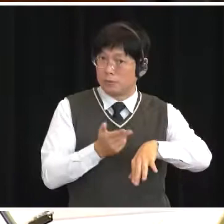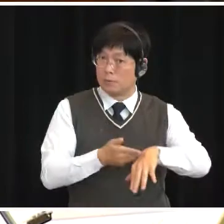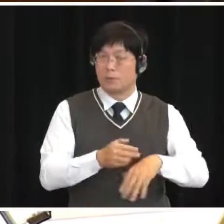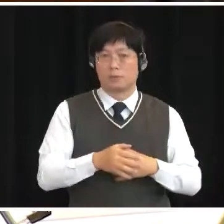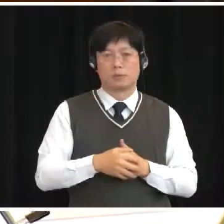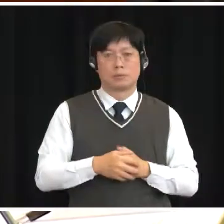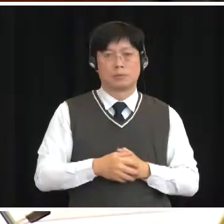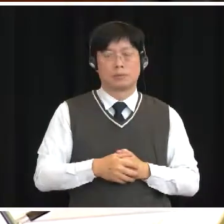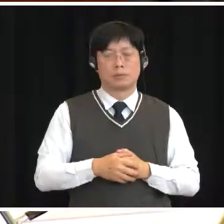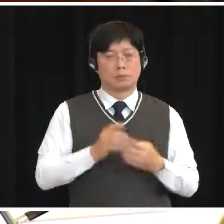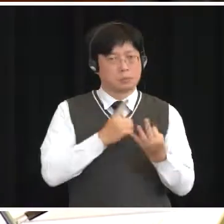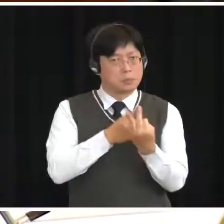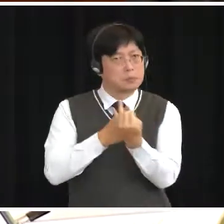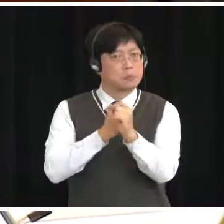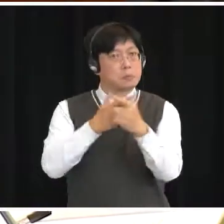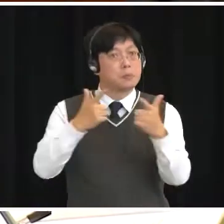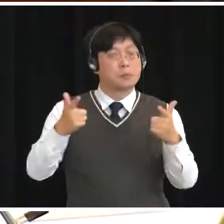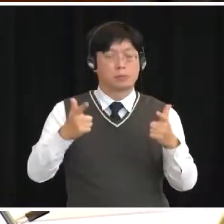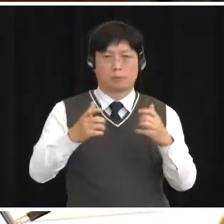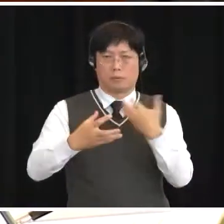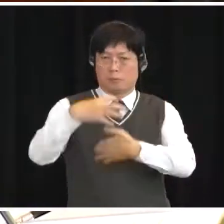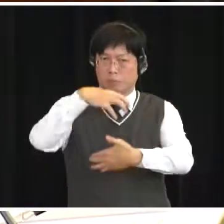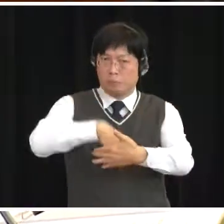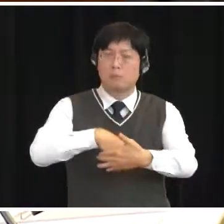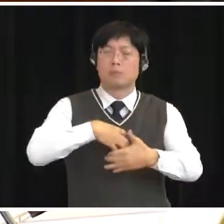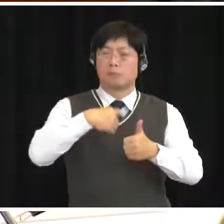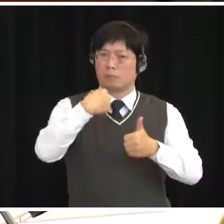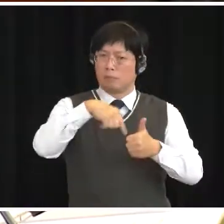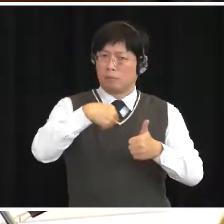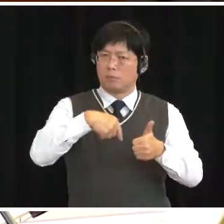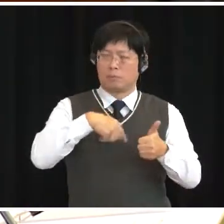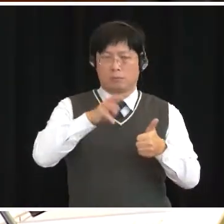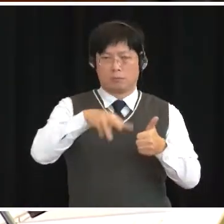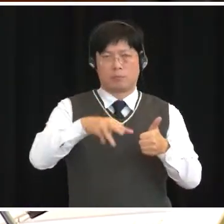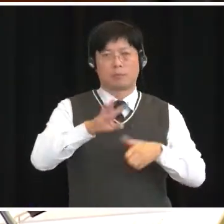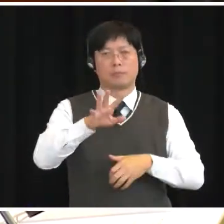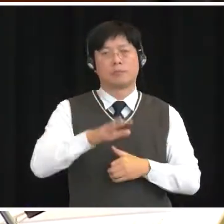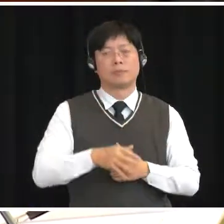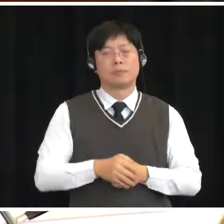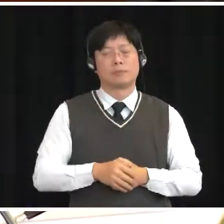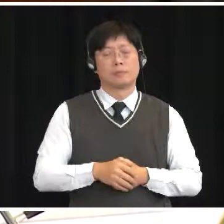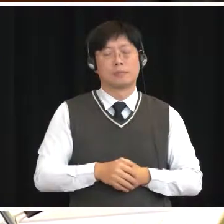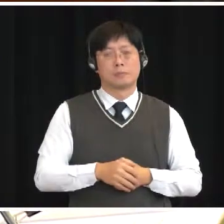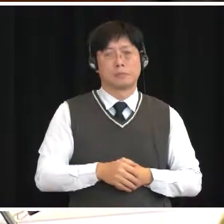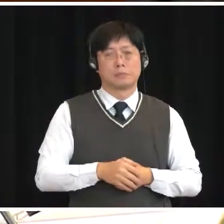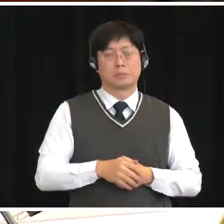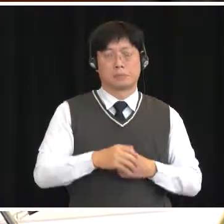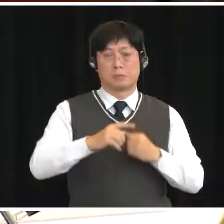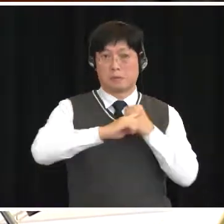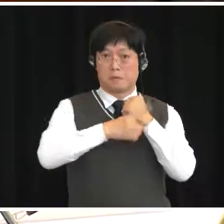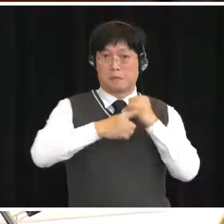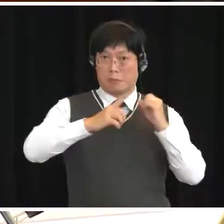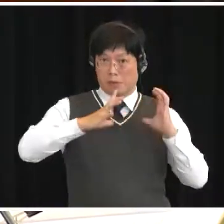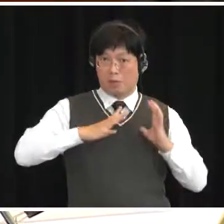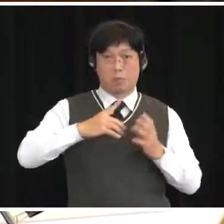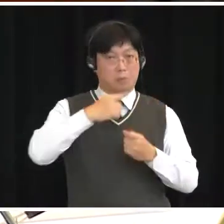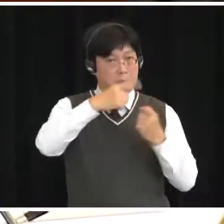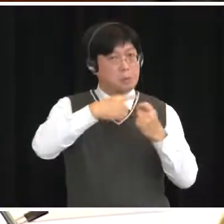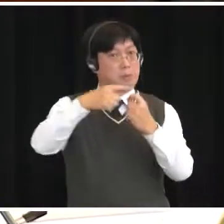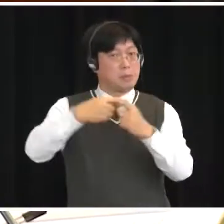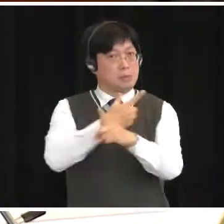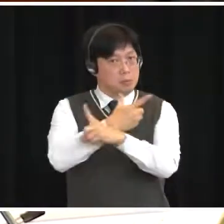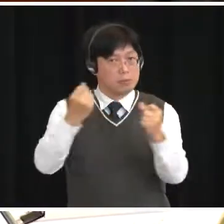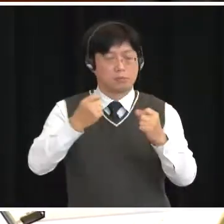on the skills to investigate children's cases and how to ask questions of children. Each